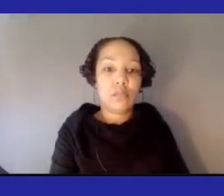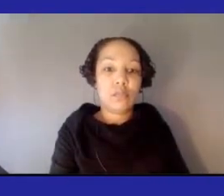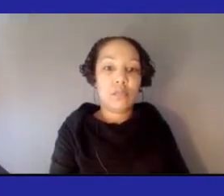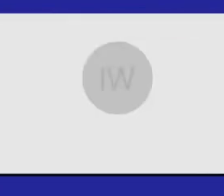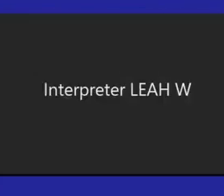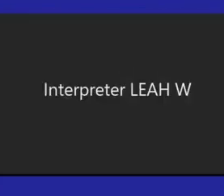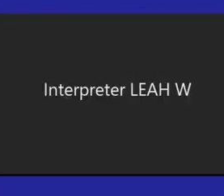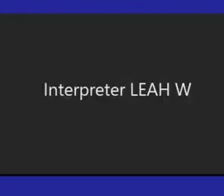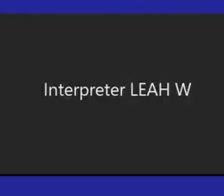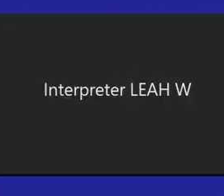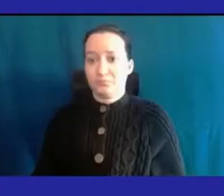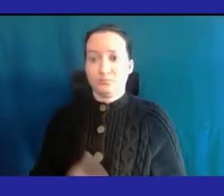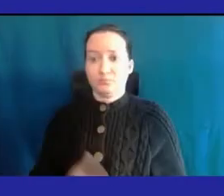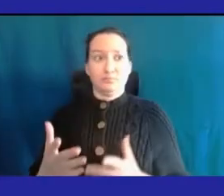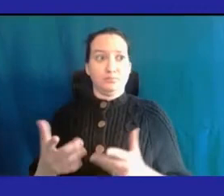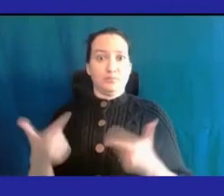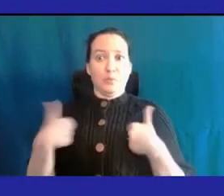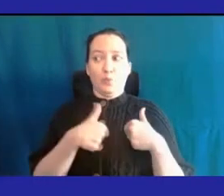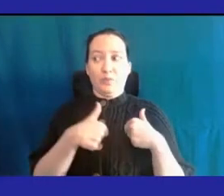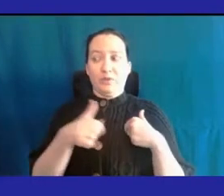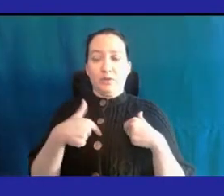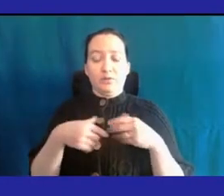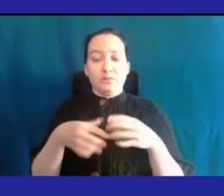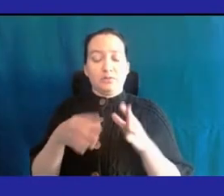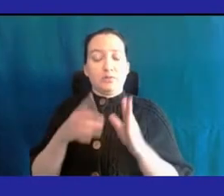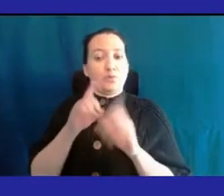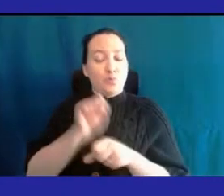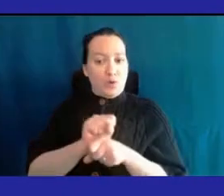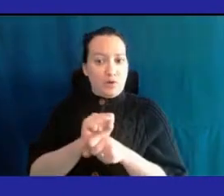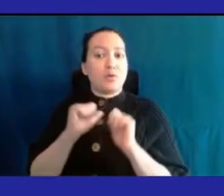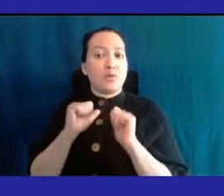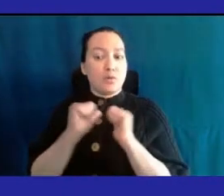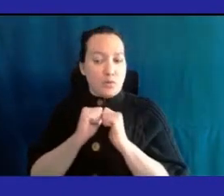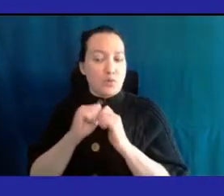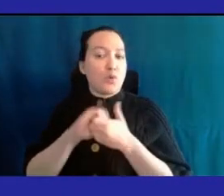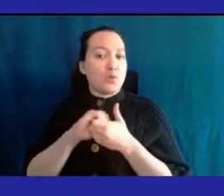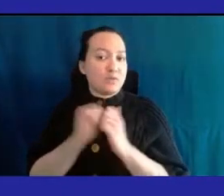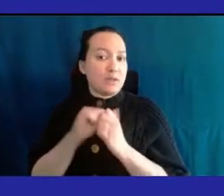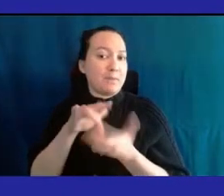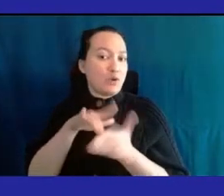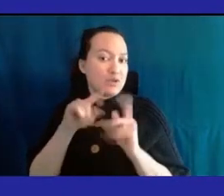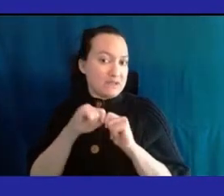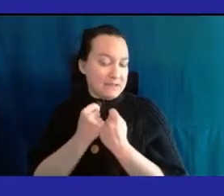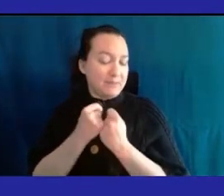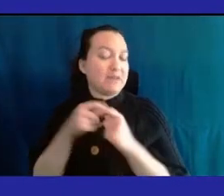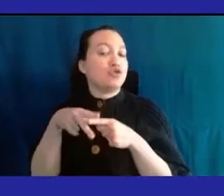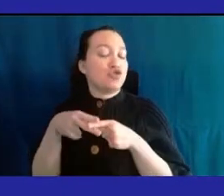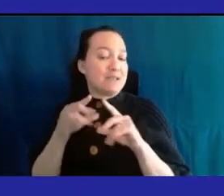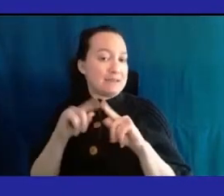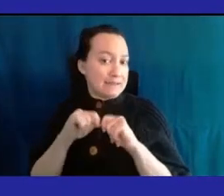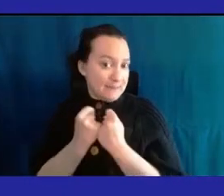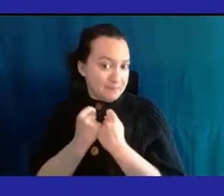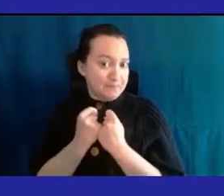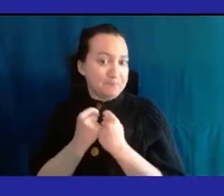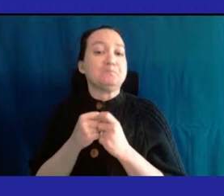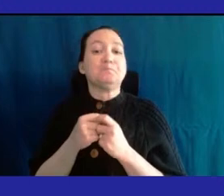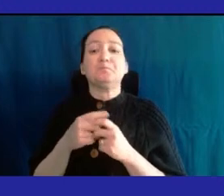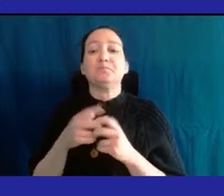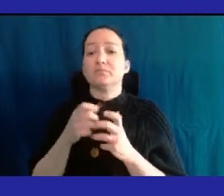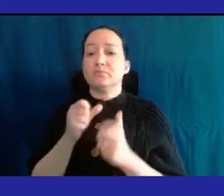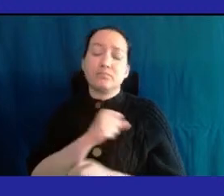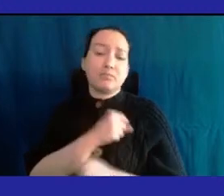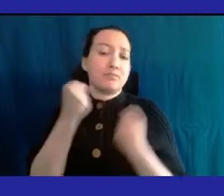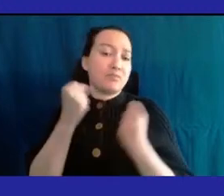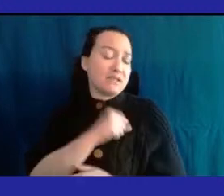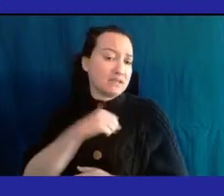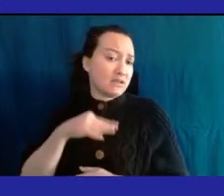and criteria, we worked very closely with the medical teams, engineering teams, a lot of the staff at the hospital to